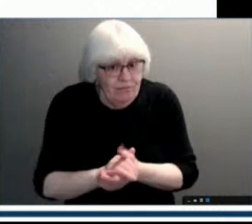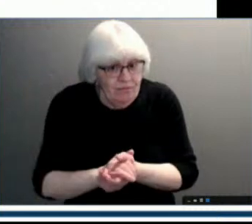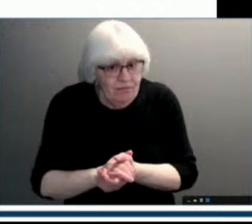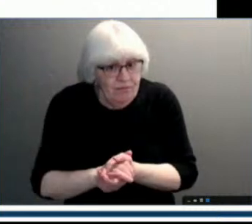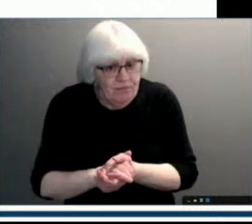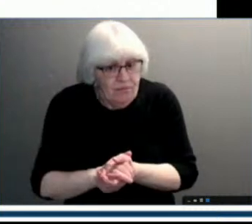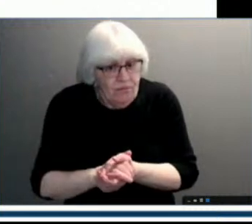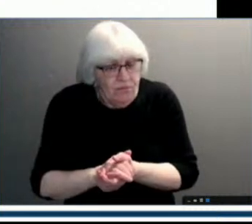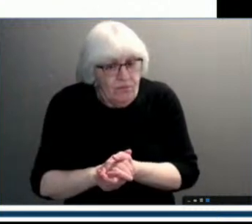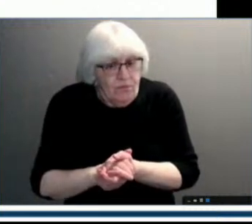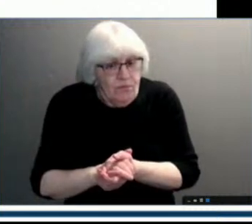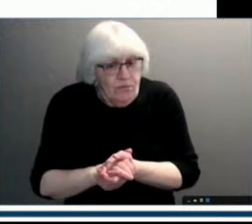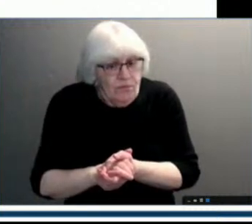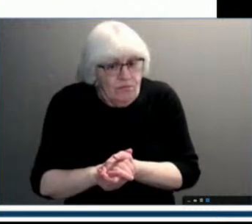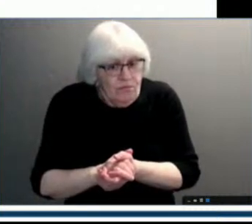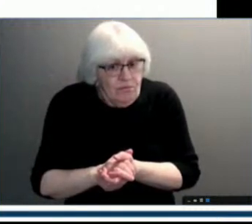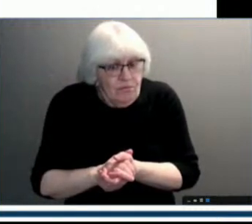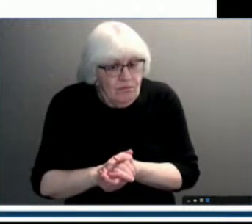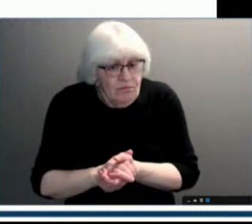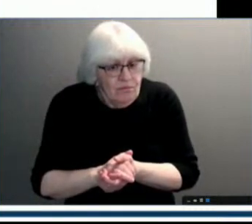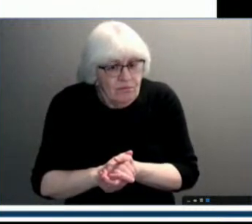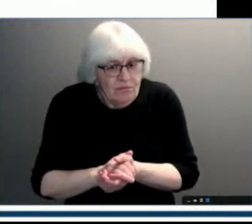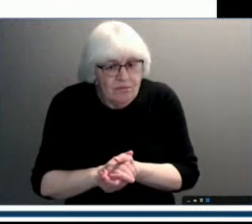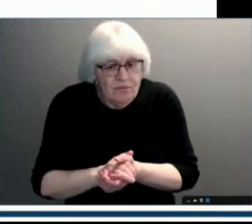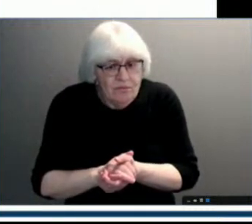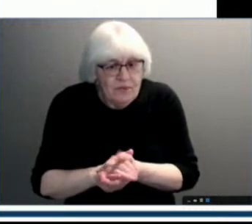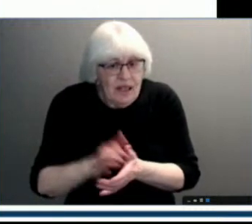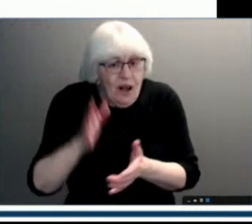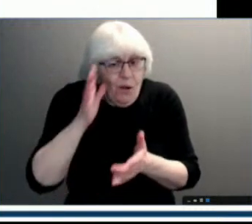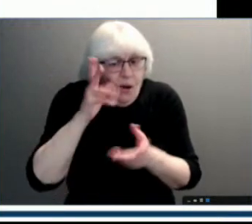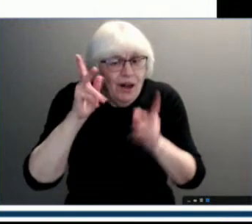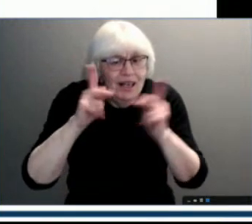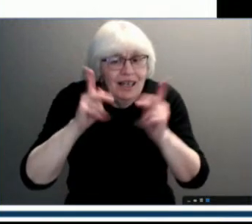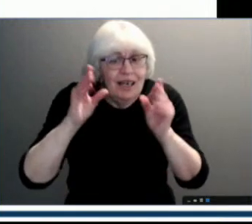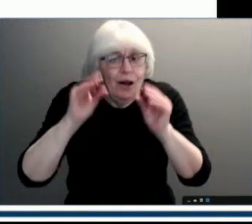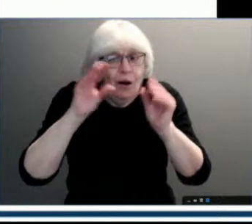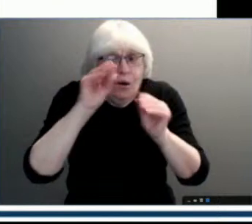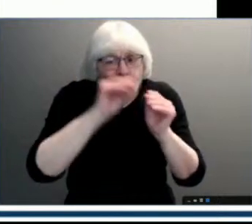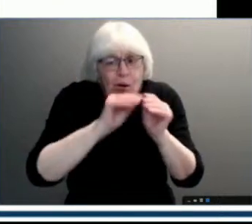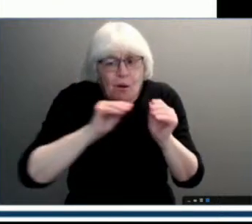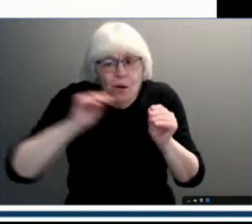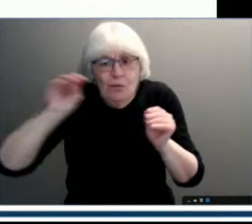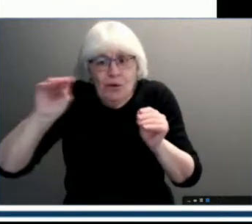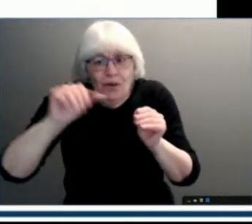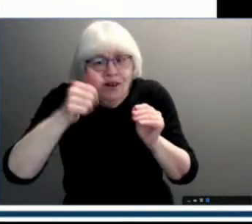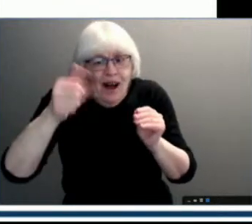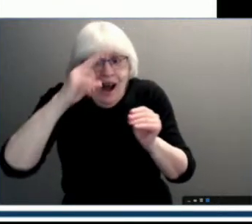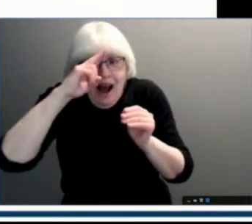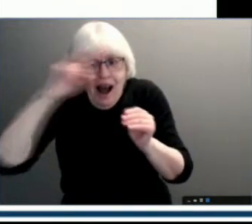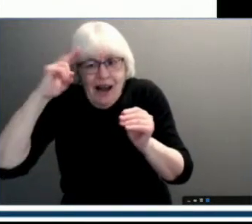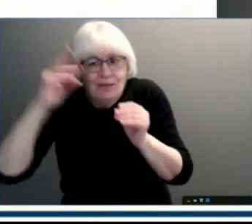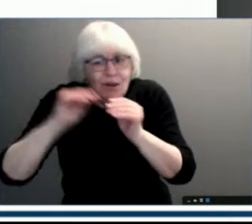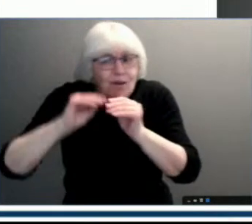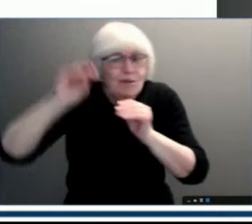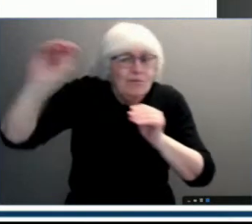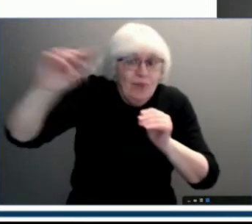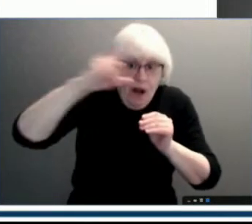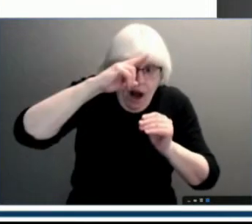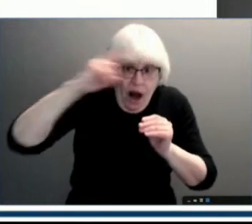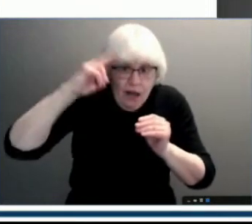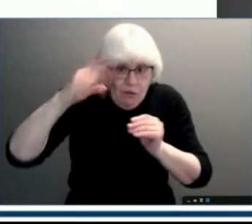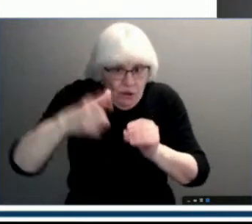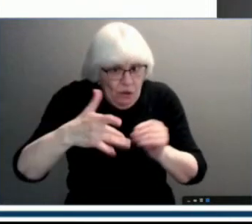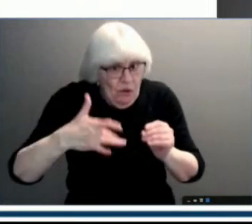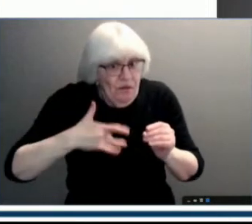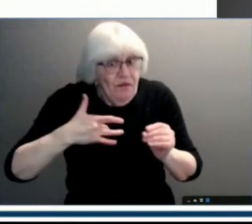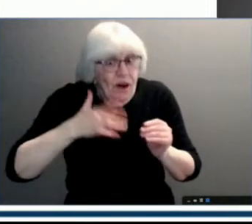cases out of the hospitals to other rural hospitals? Do you know? Can you explain what that point may be?